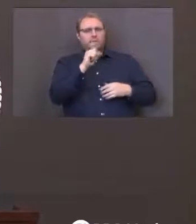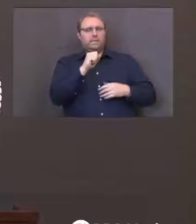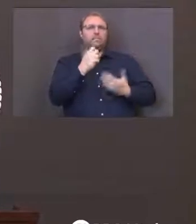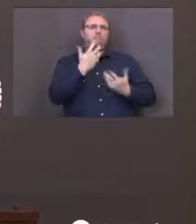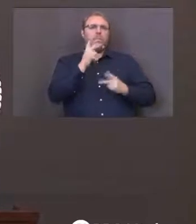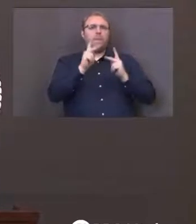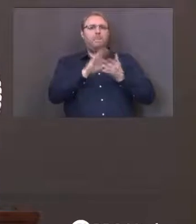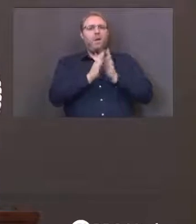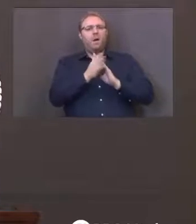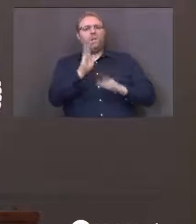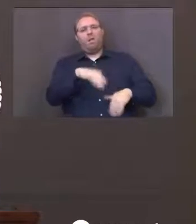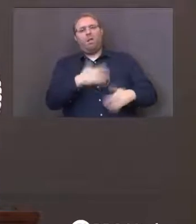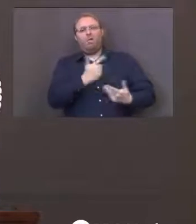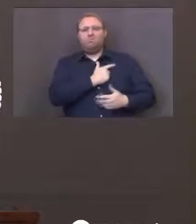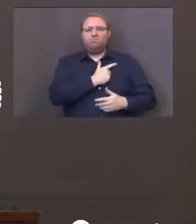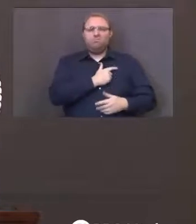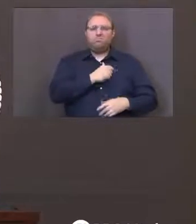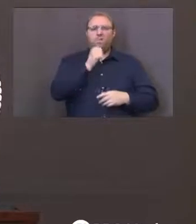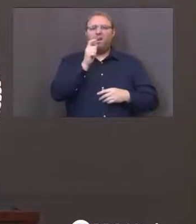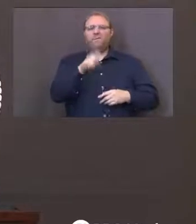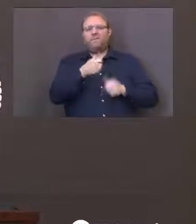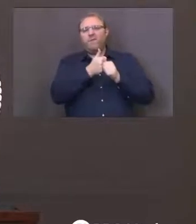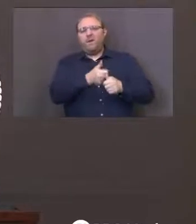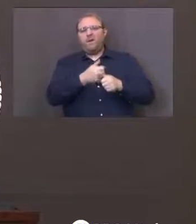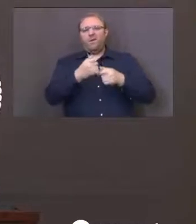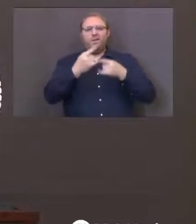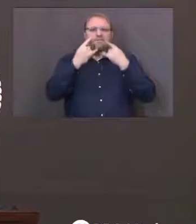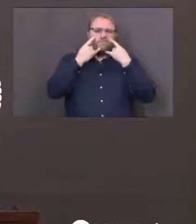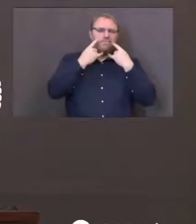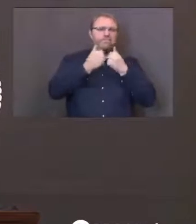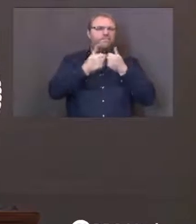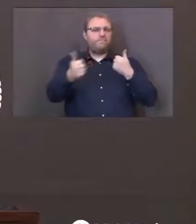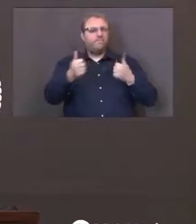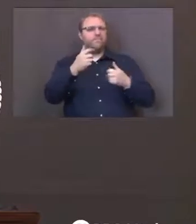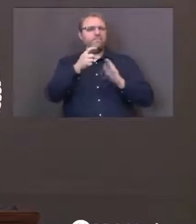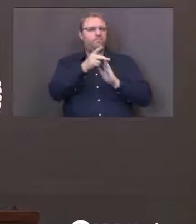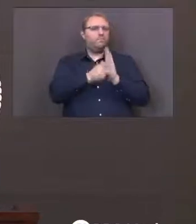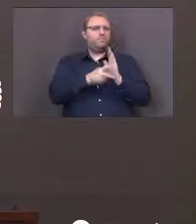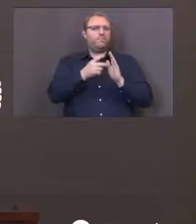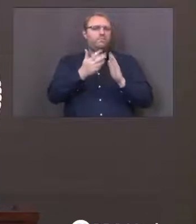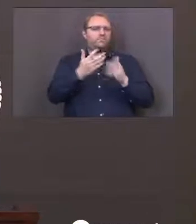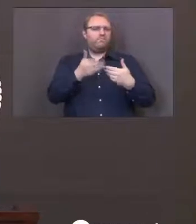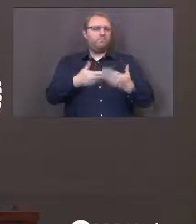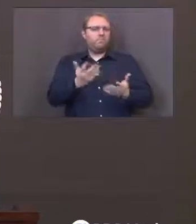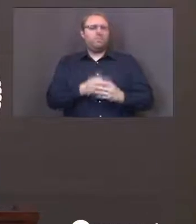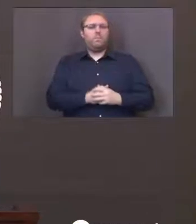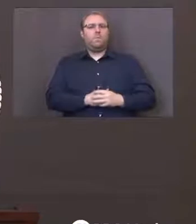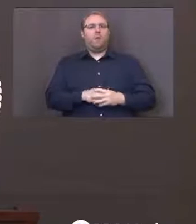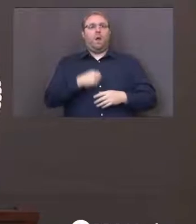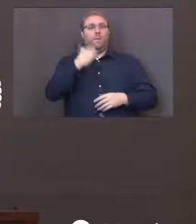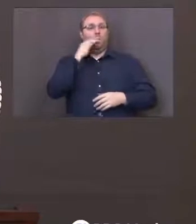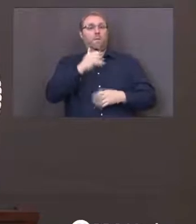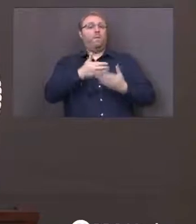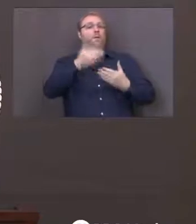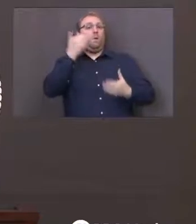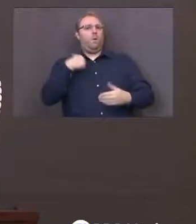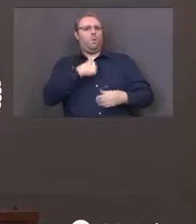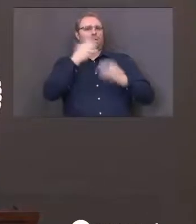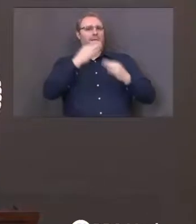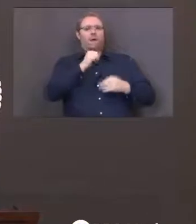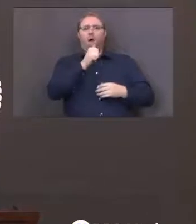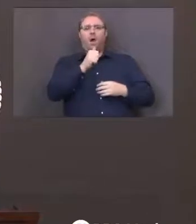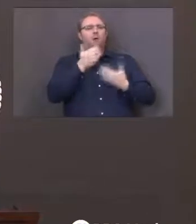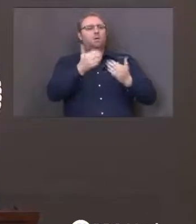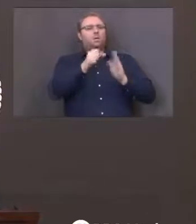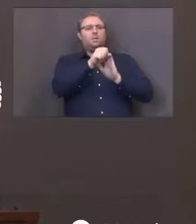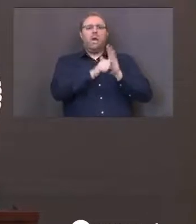being lackadaisical about following some of these protocols. And I know in the past you've held off from instituting a statewide mask